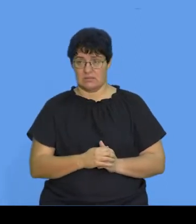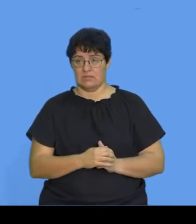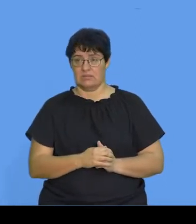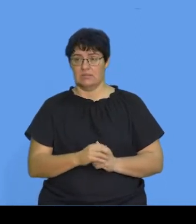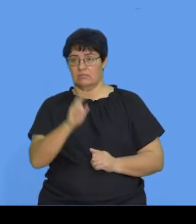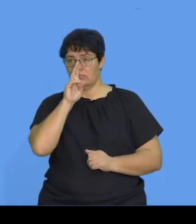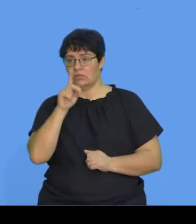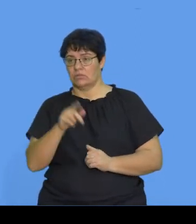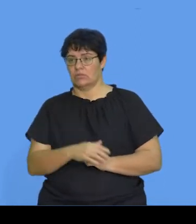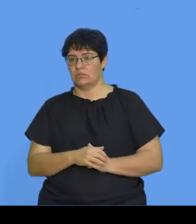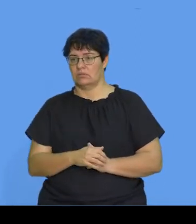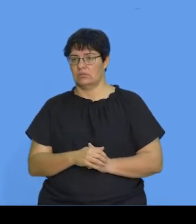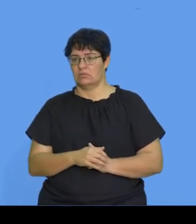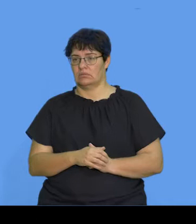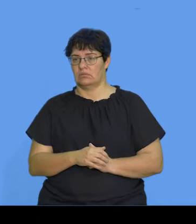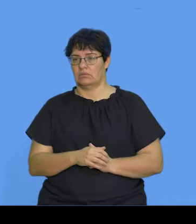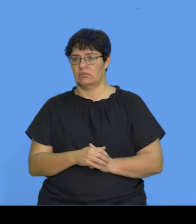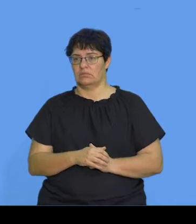carbons. Have a look at this one.